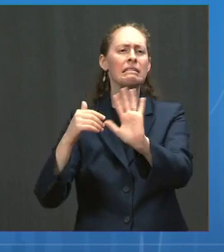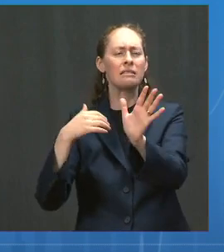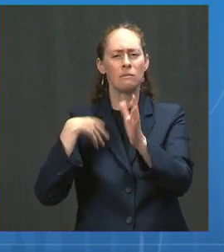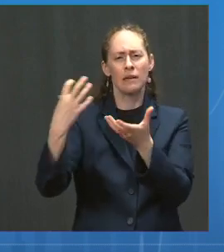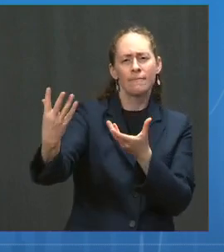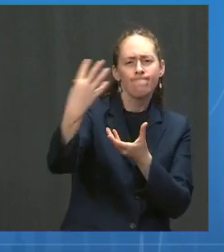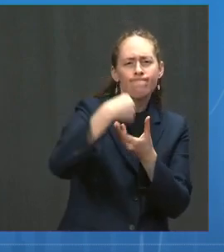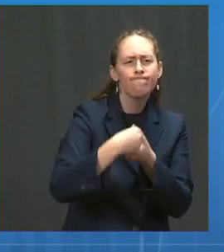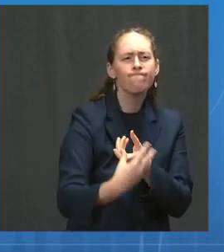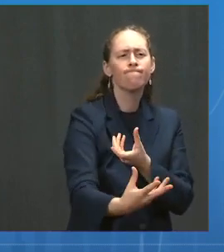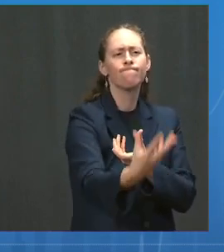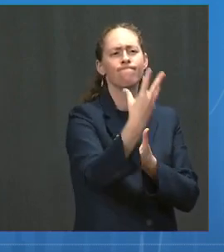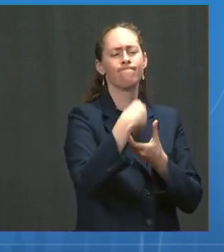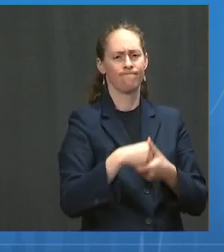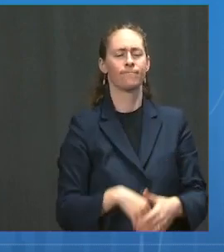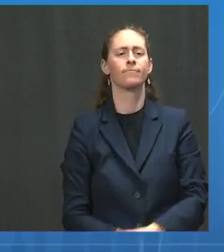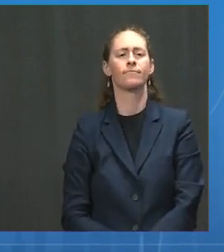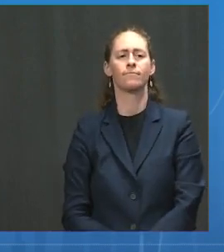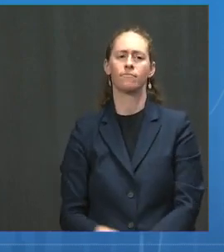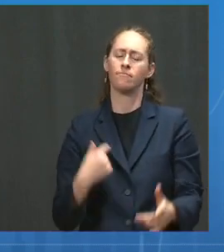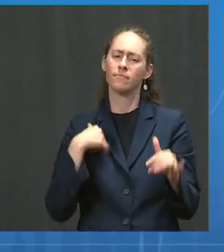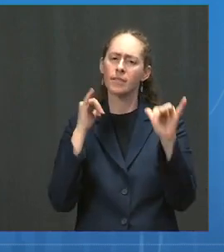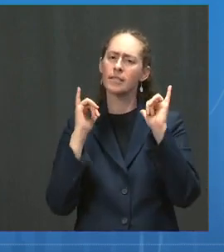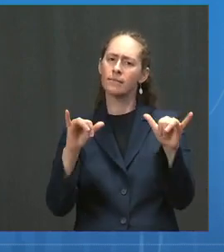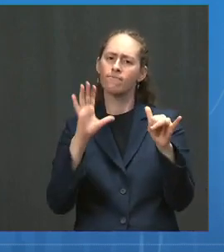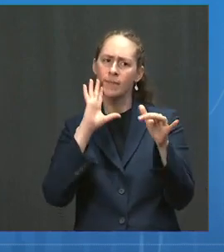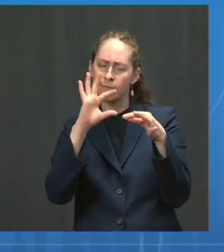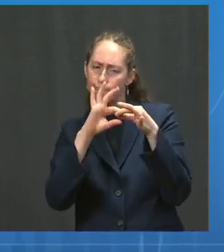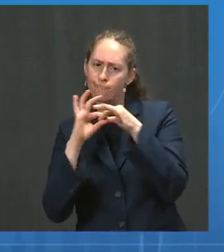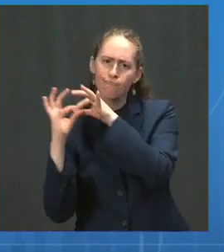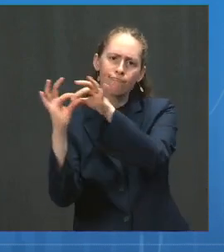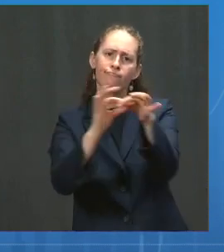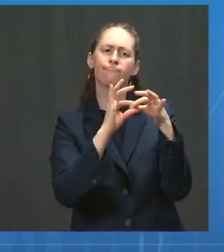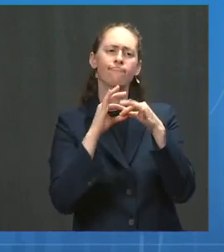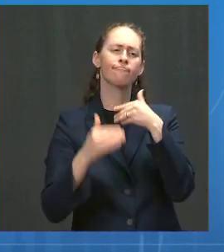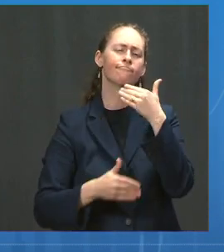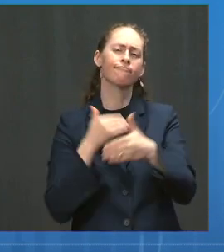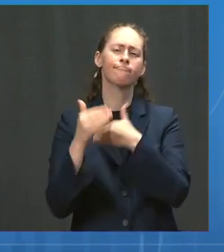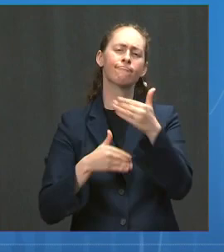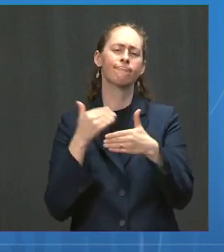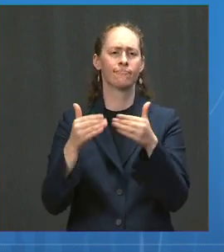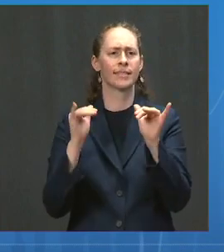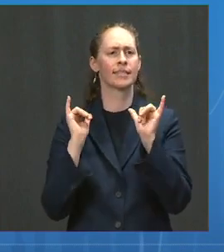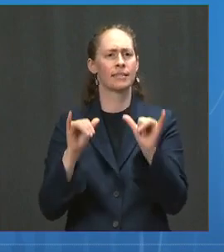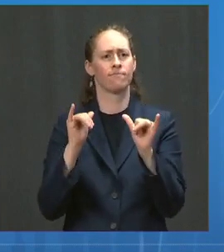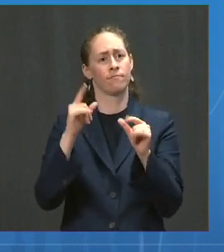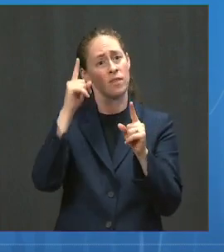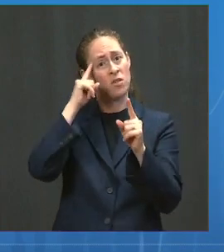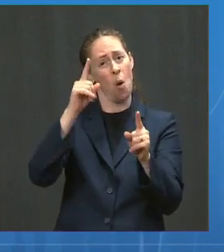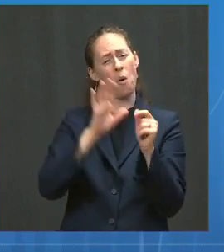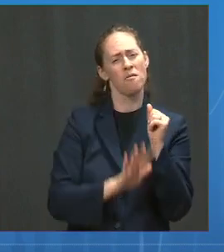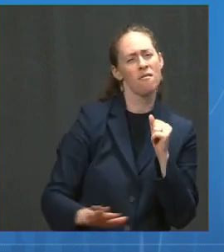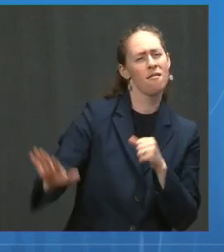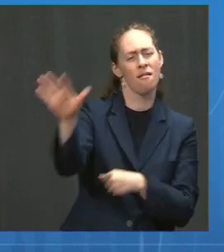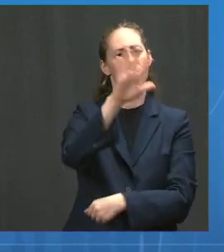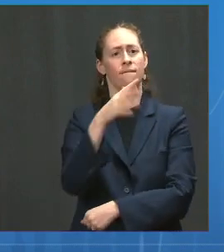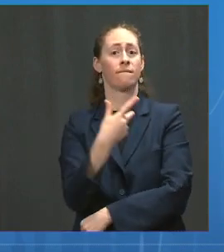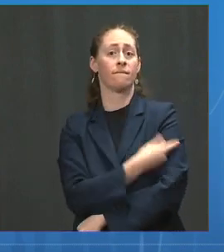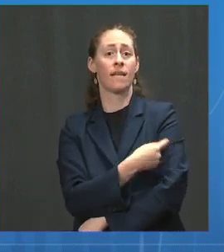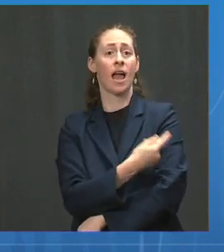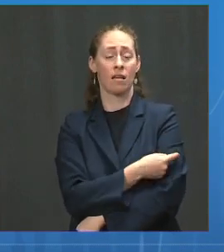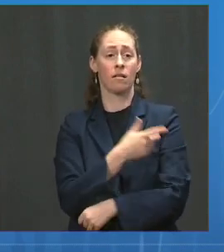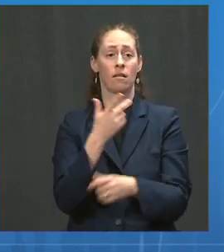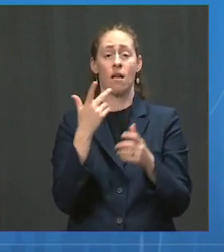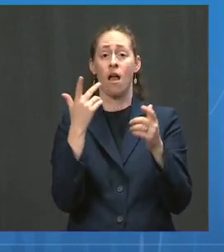work together in the months ahead to ensure we continue to increase vaccination rates across the country with equity as our guide. And finally,